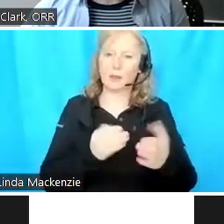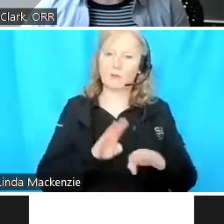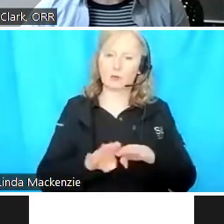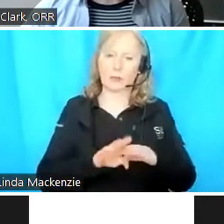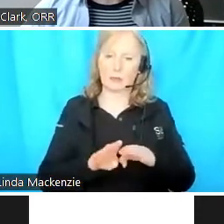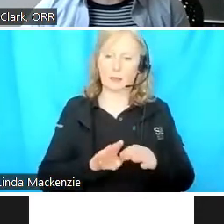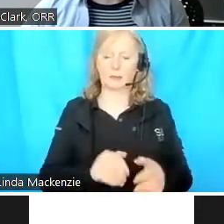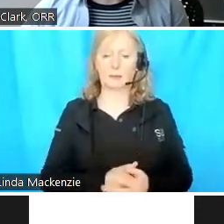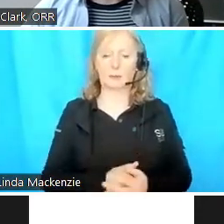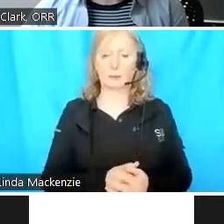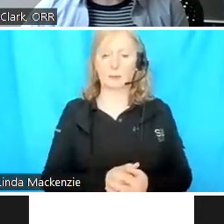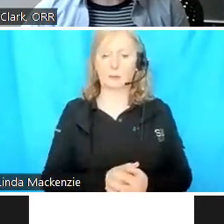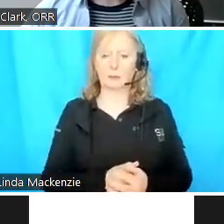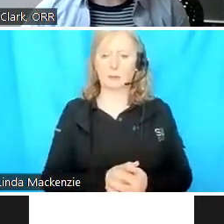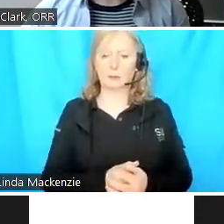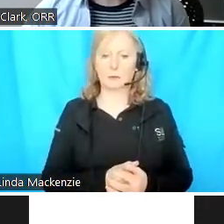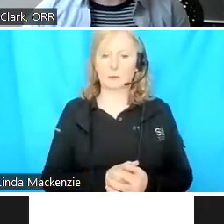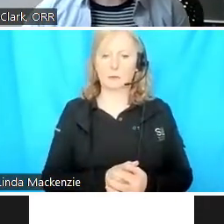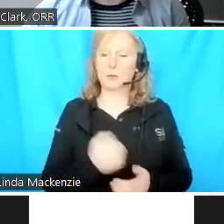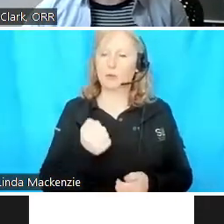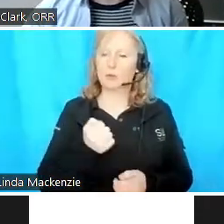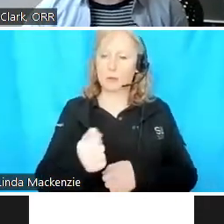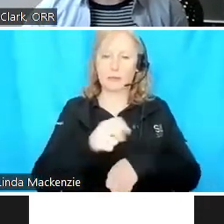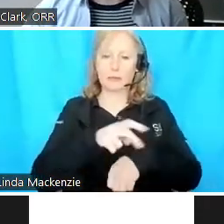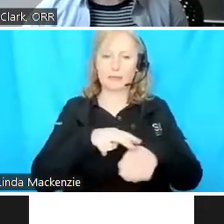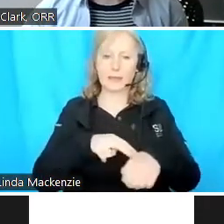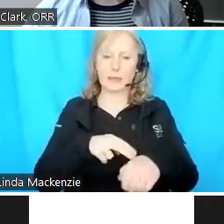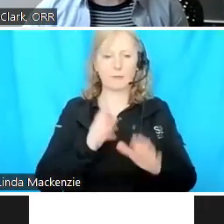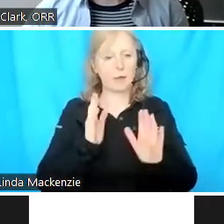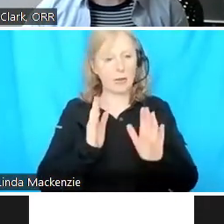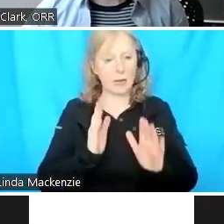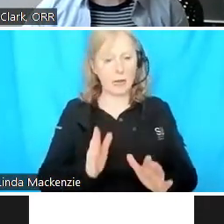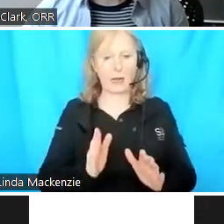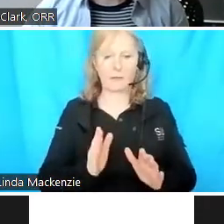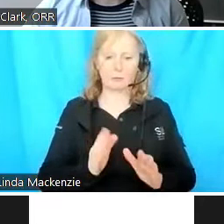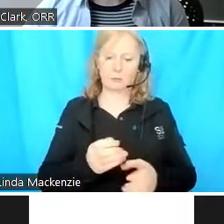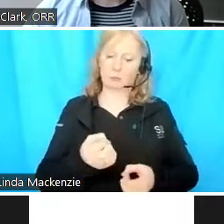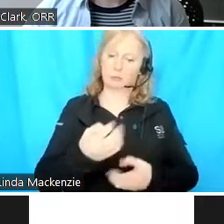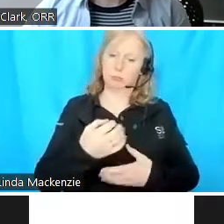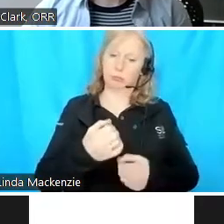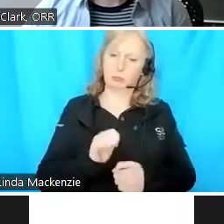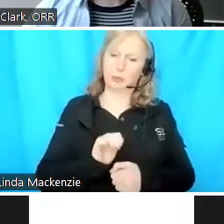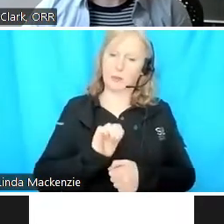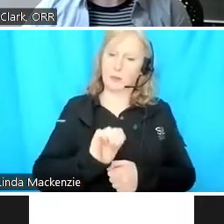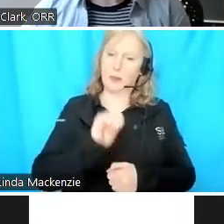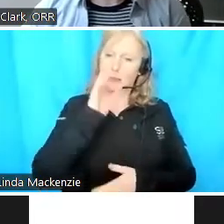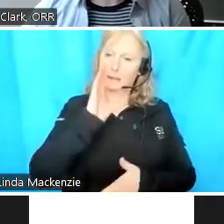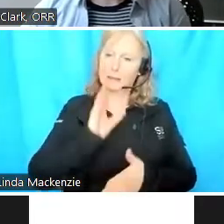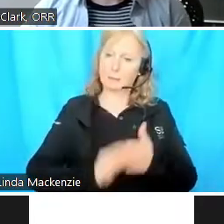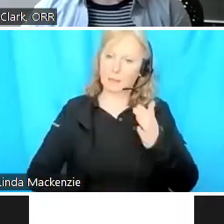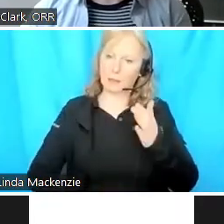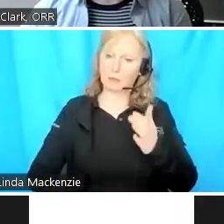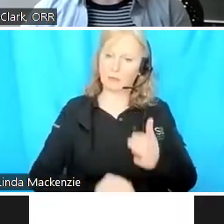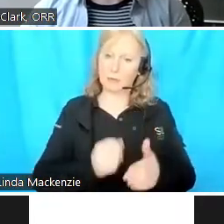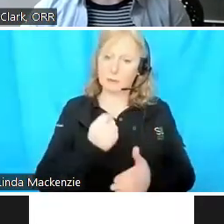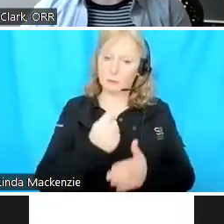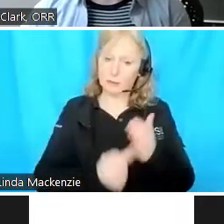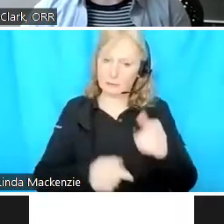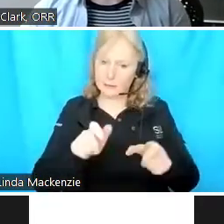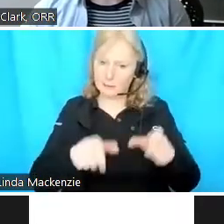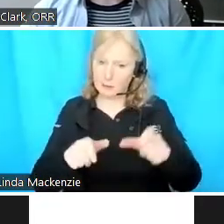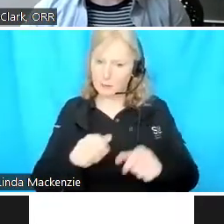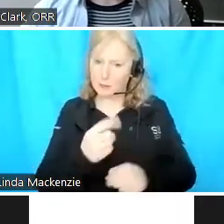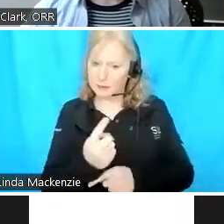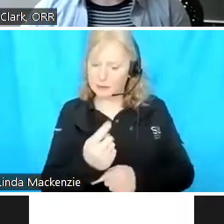the fact that rail staff must hear from disabled people about their experience of rail travel, and that there is a